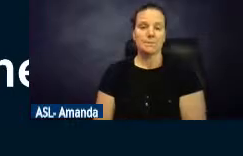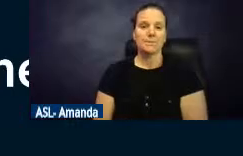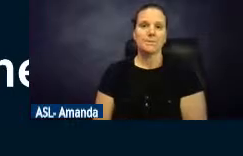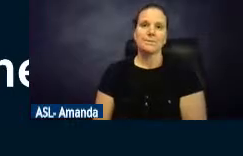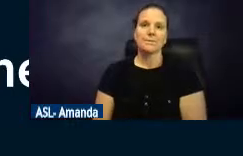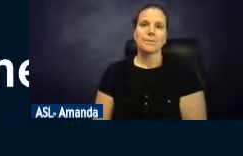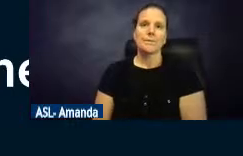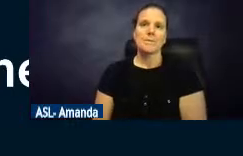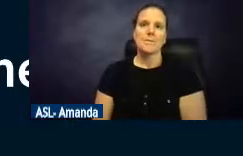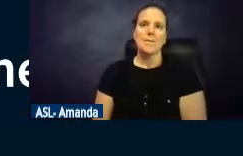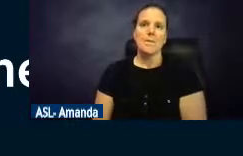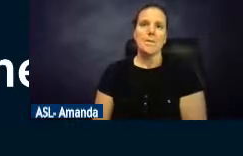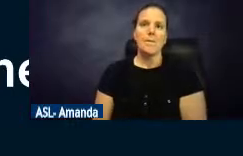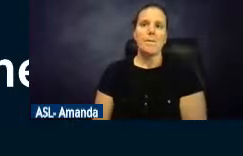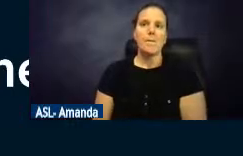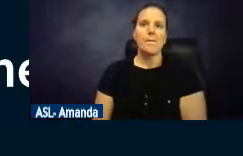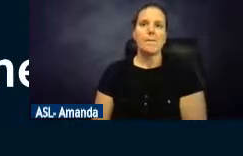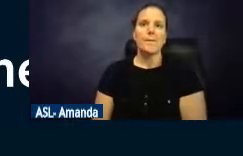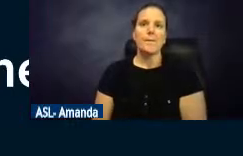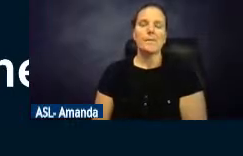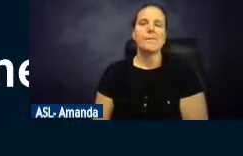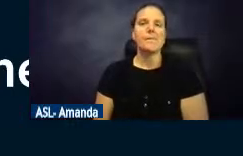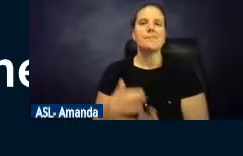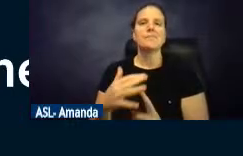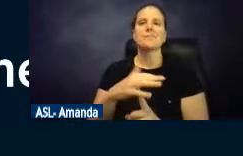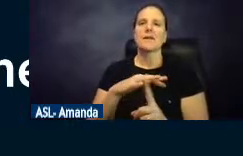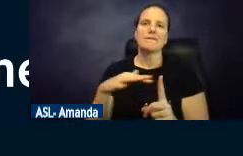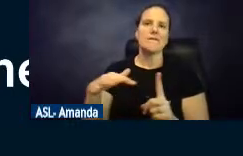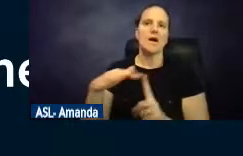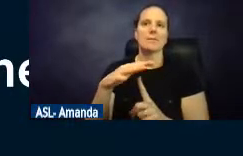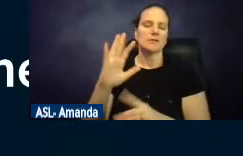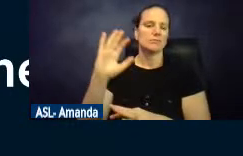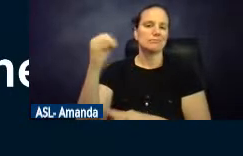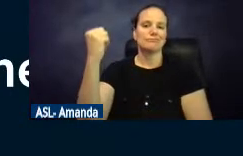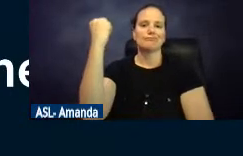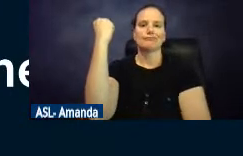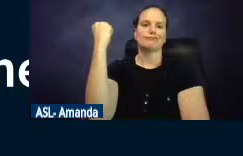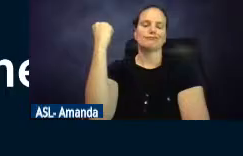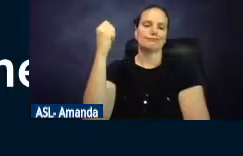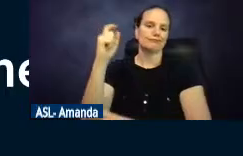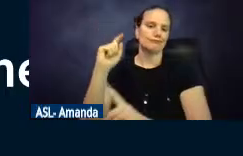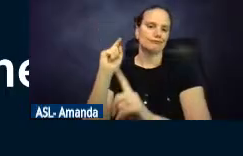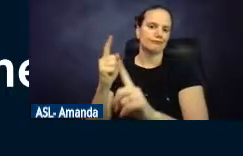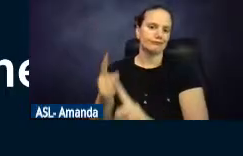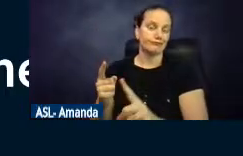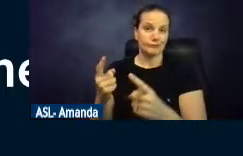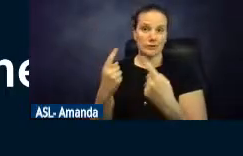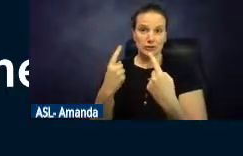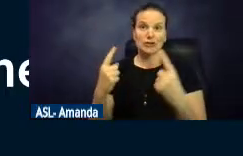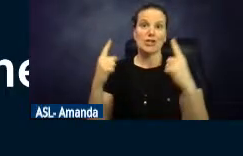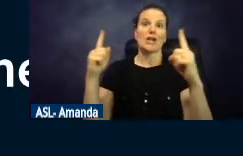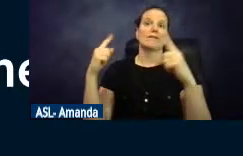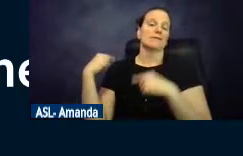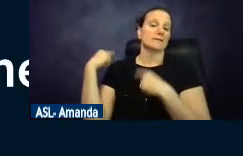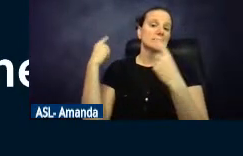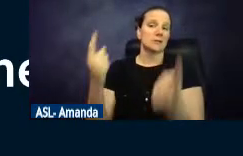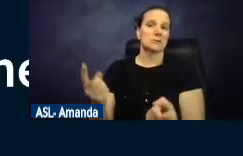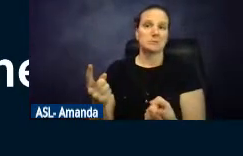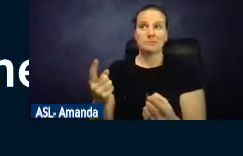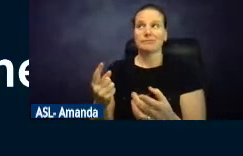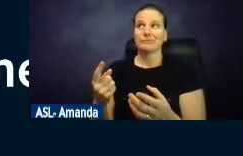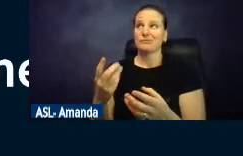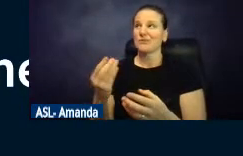So some of the other environmental milestones that we have achieved over the last